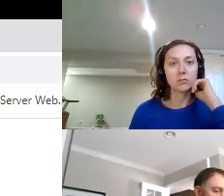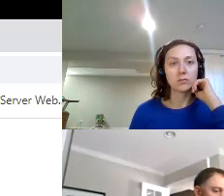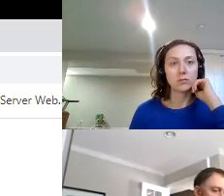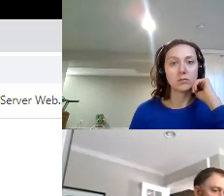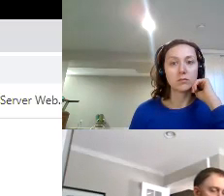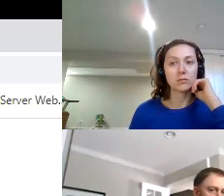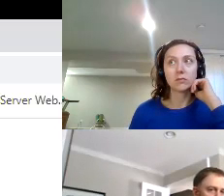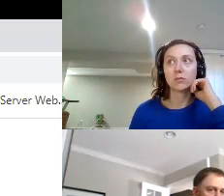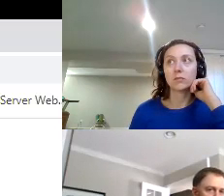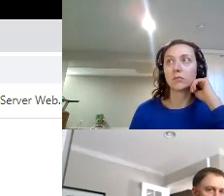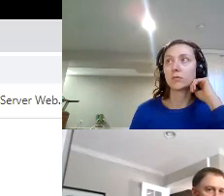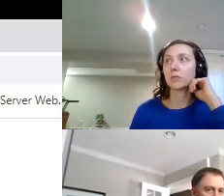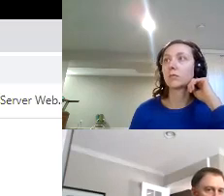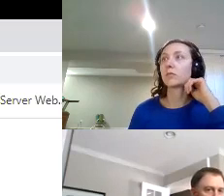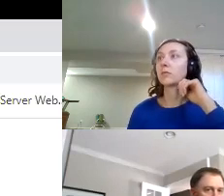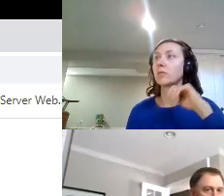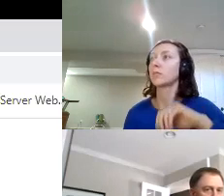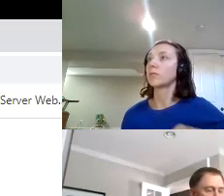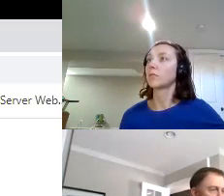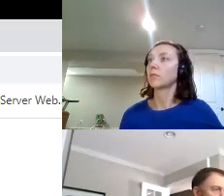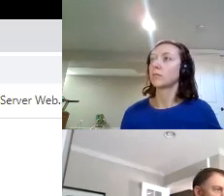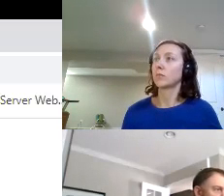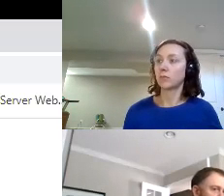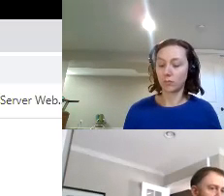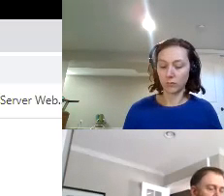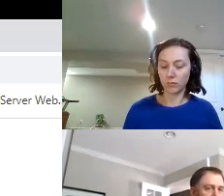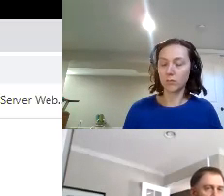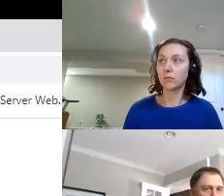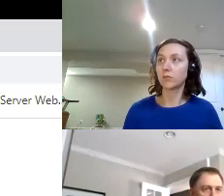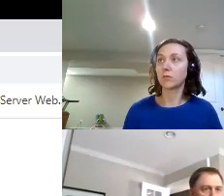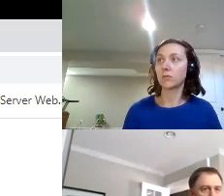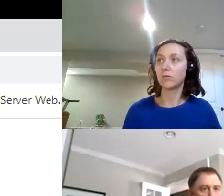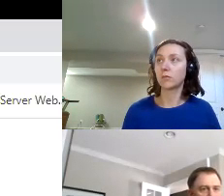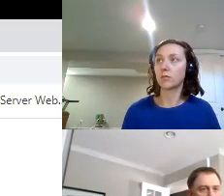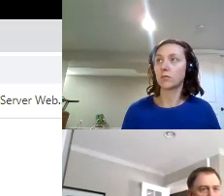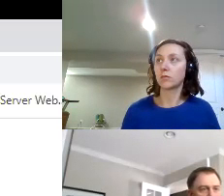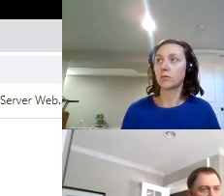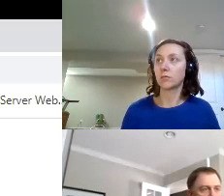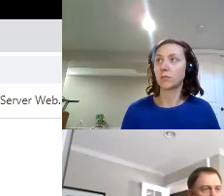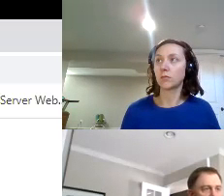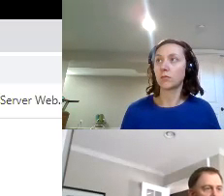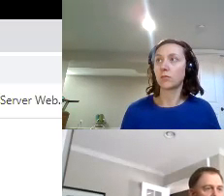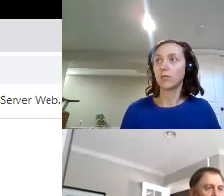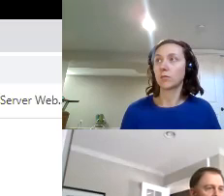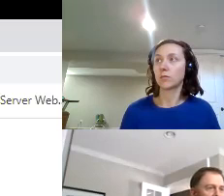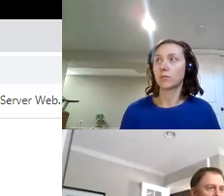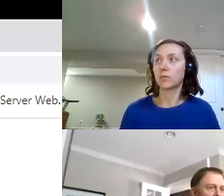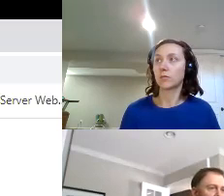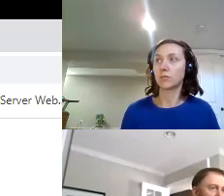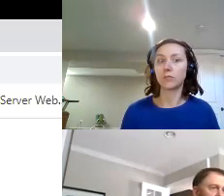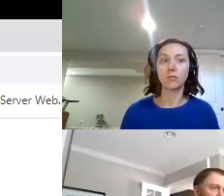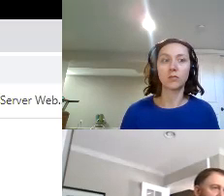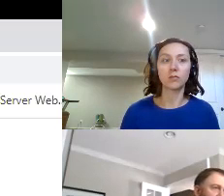working with a specialized part of the population. So a couple of just things to keep in